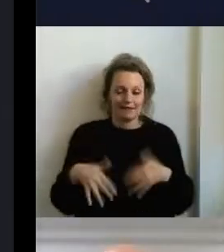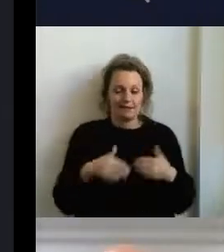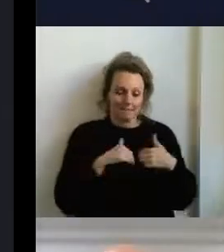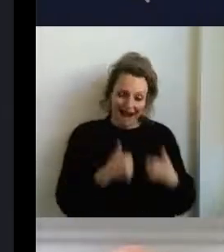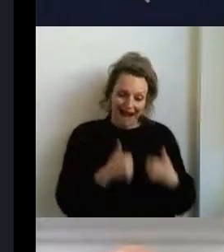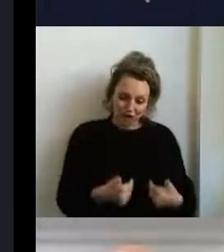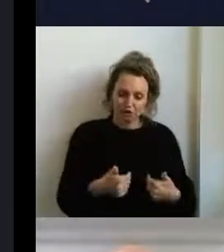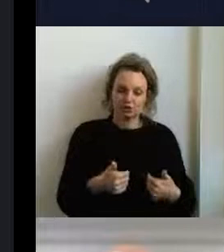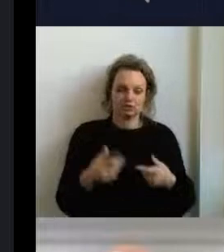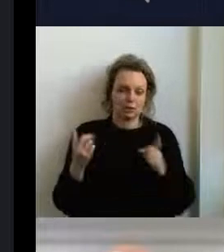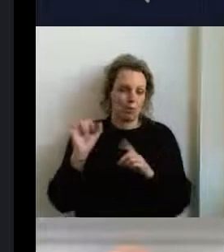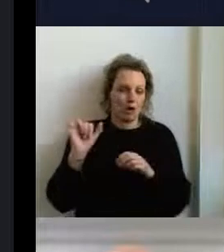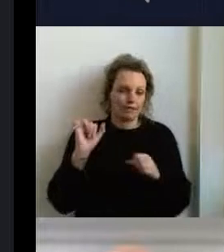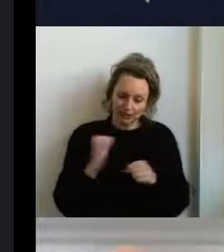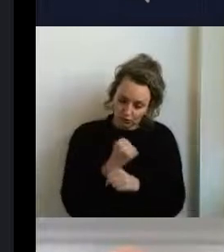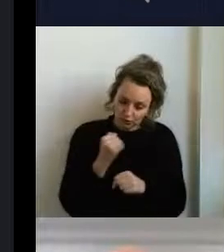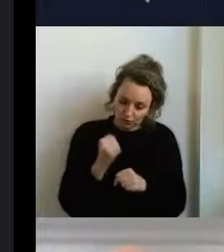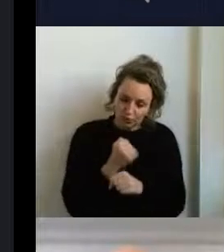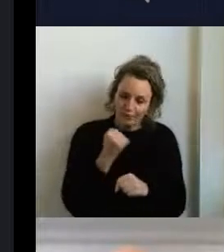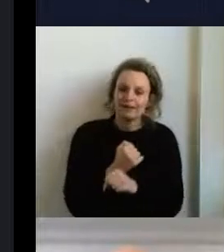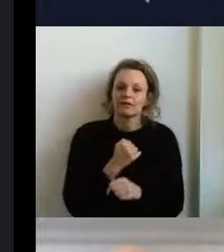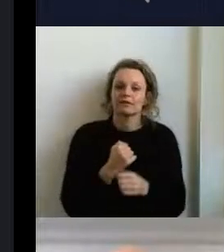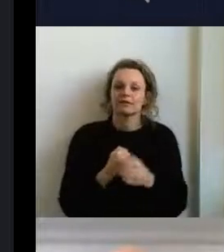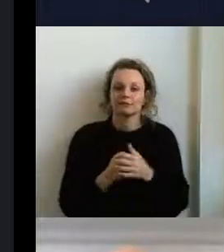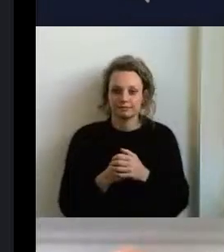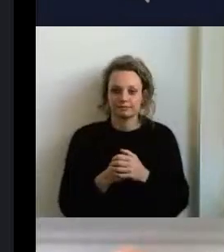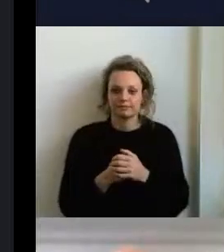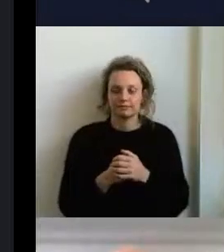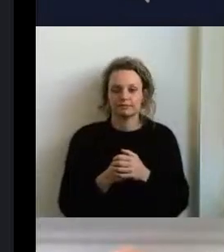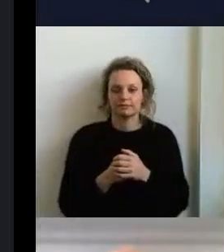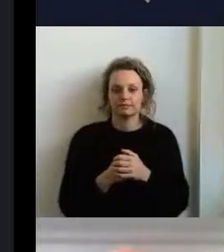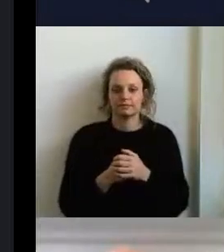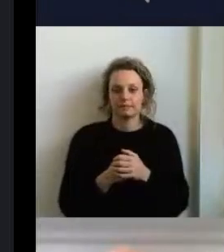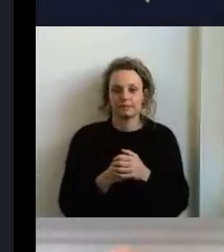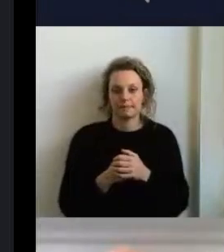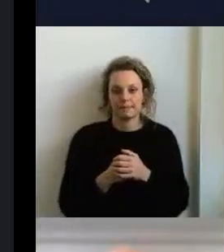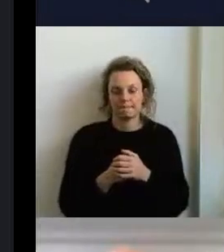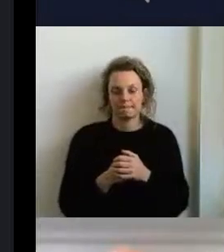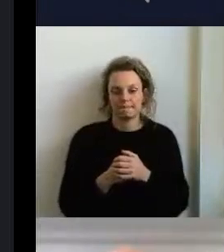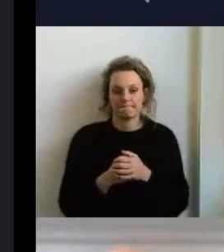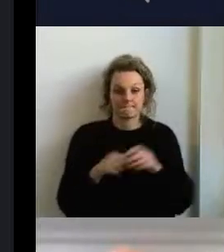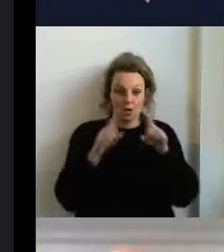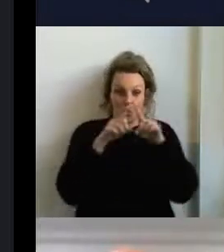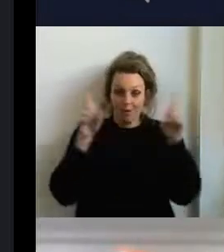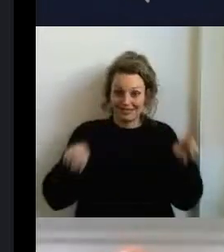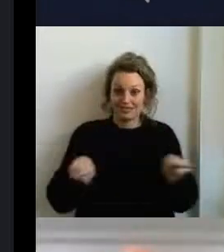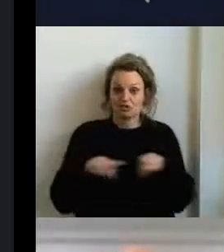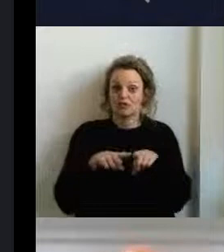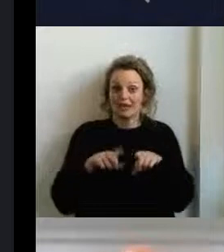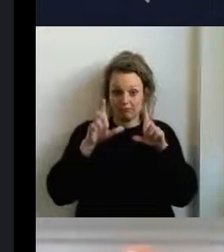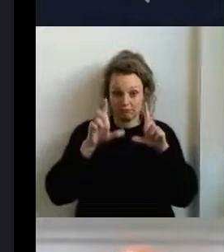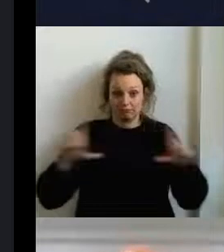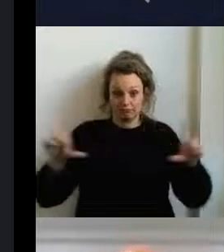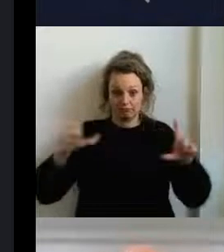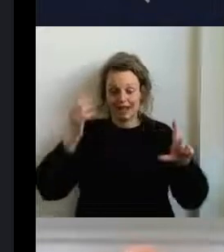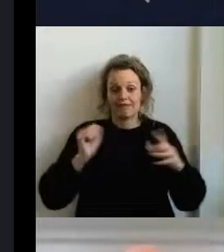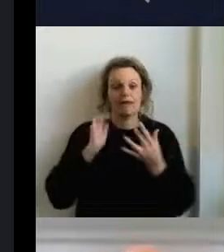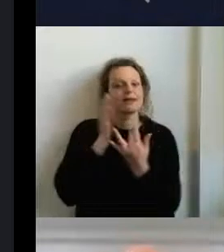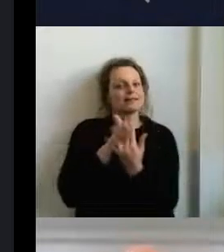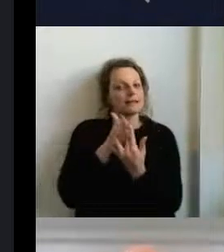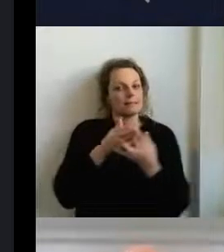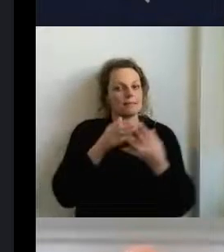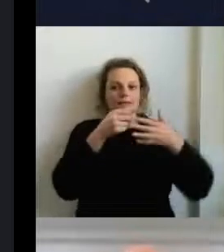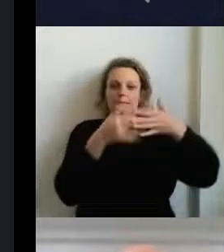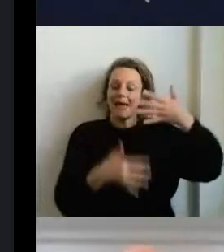see that shining through this entire OS. Now, we've got on the screen, Hector's brought up the accessibility menu. Now, we have